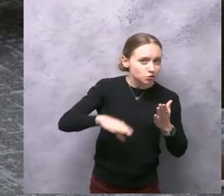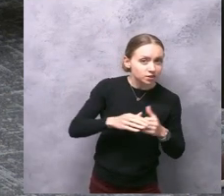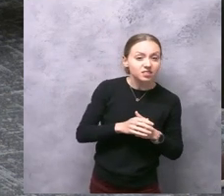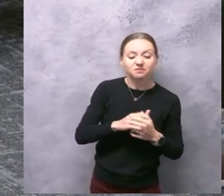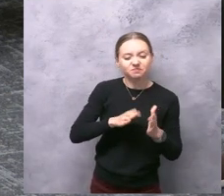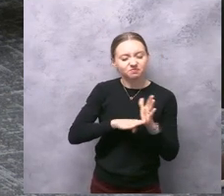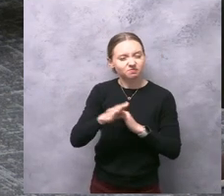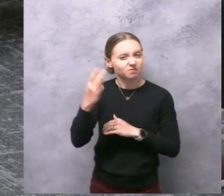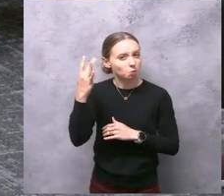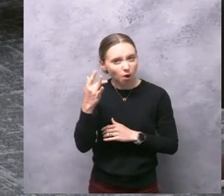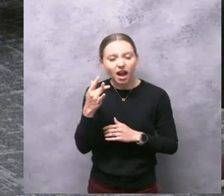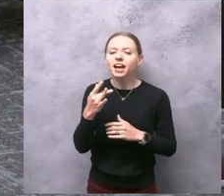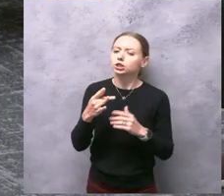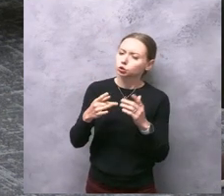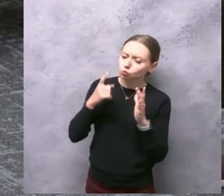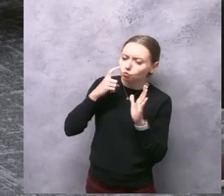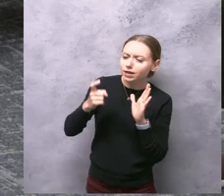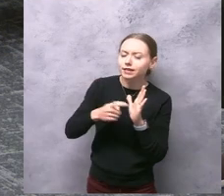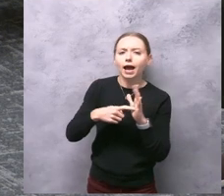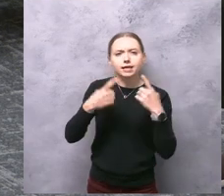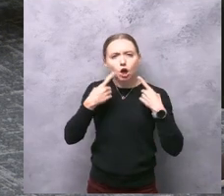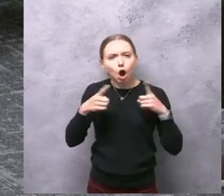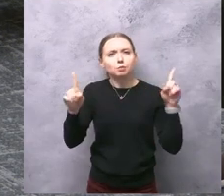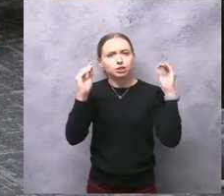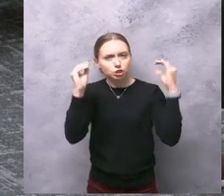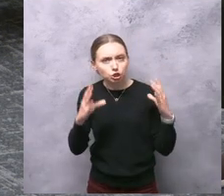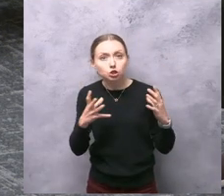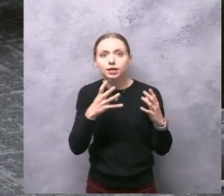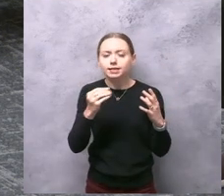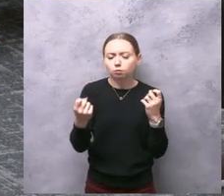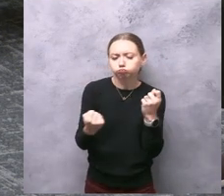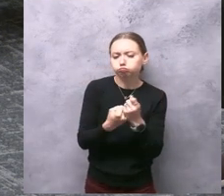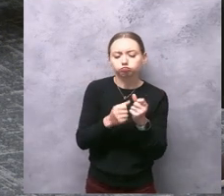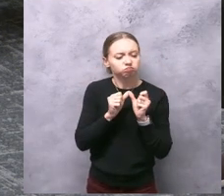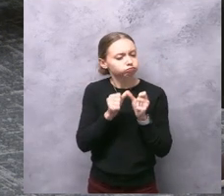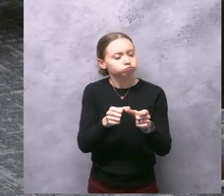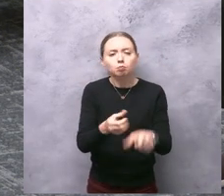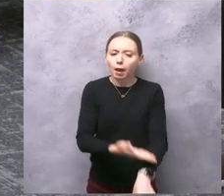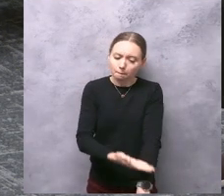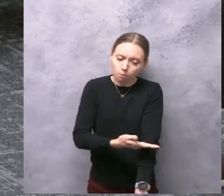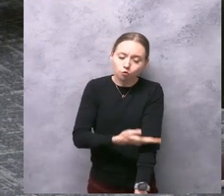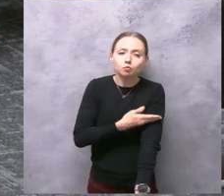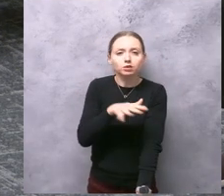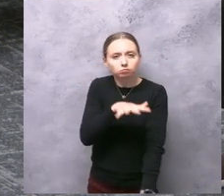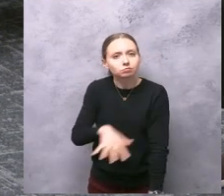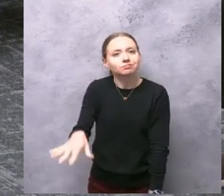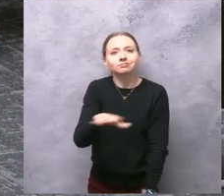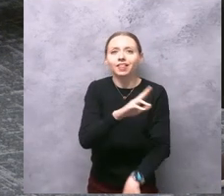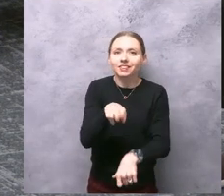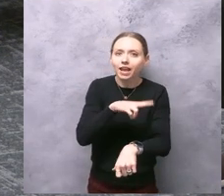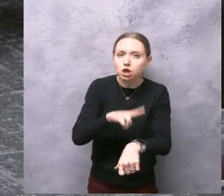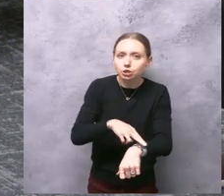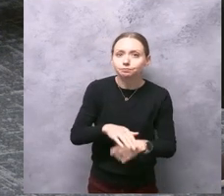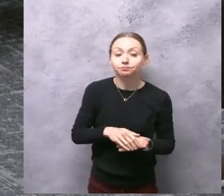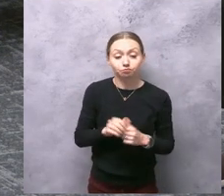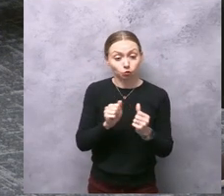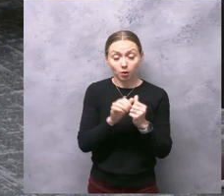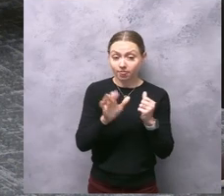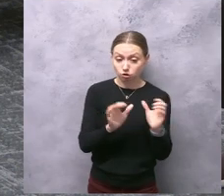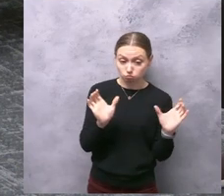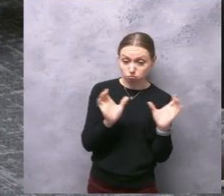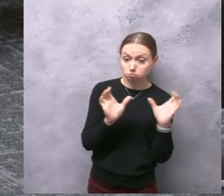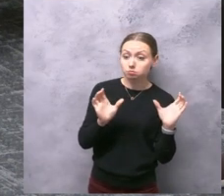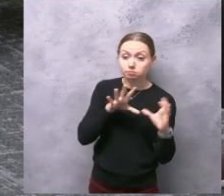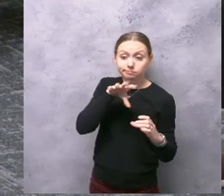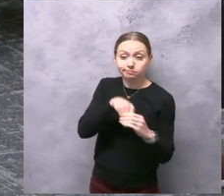recognize accomplished teachers and to generate ongoing improvement in schools nationwide. With the National Board Certification becoming part of the Teacher